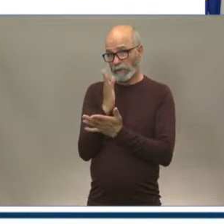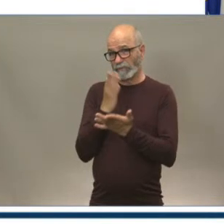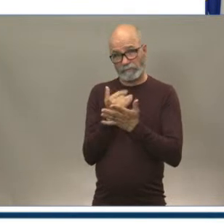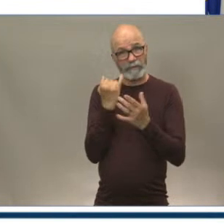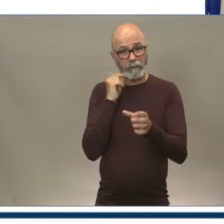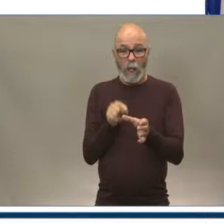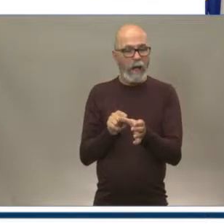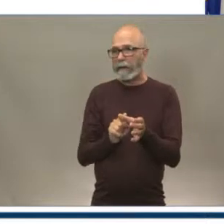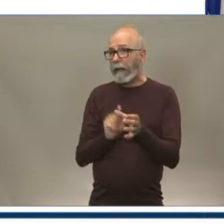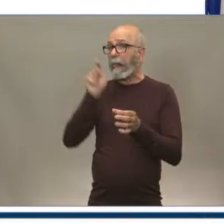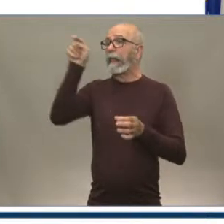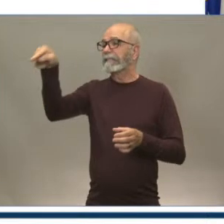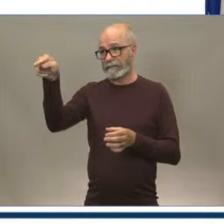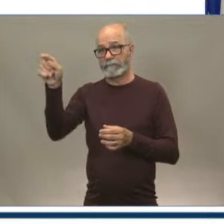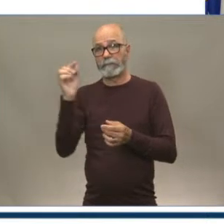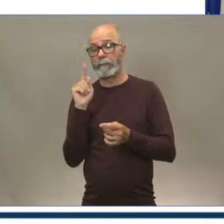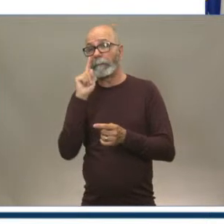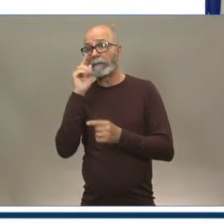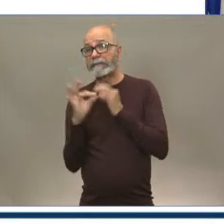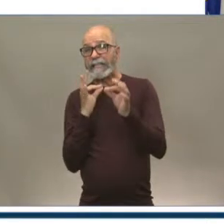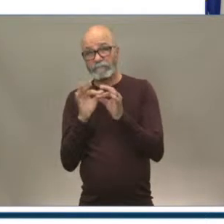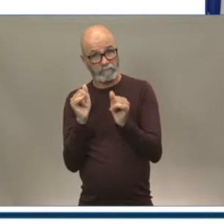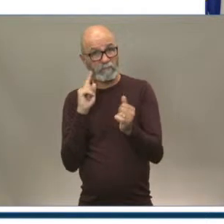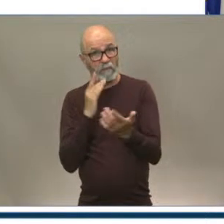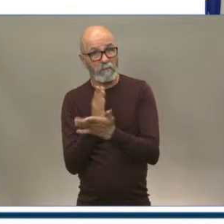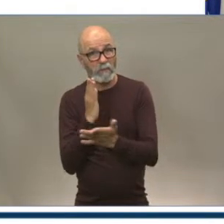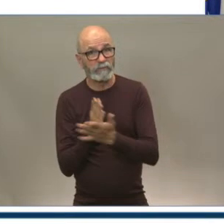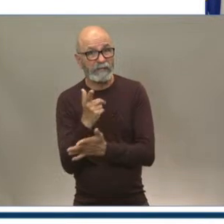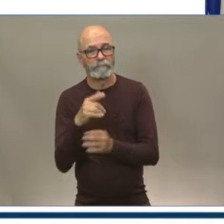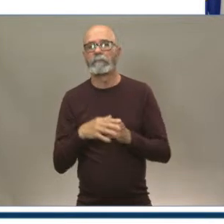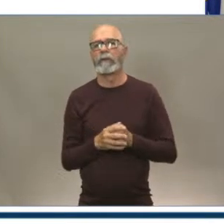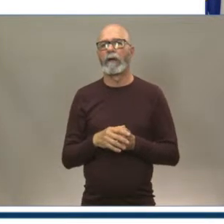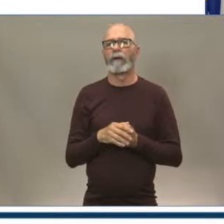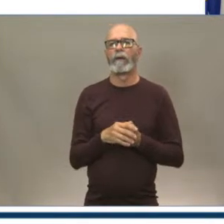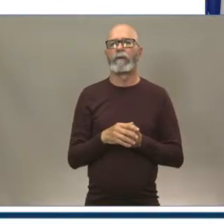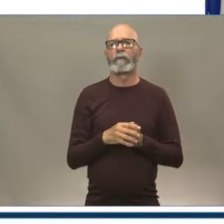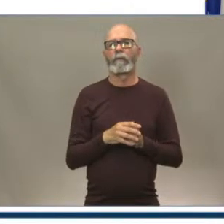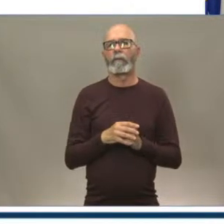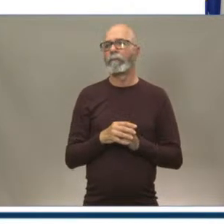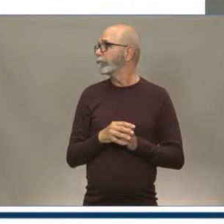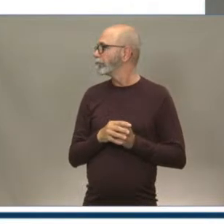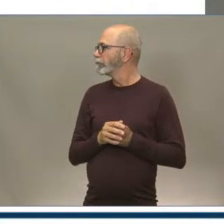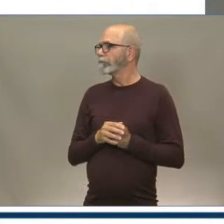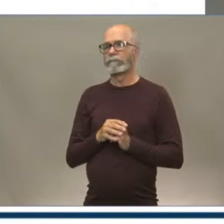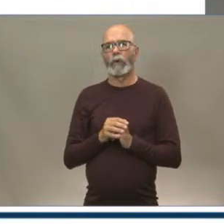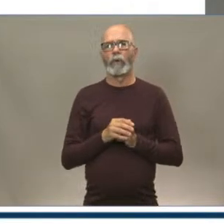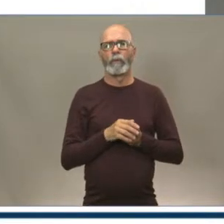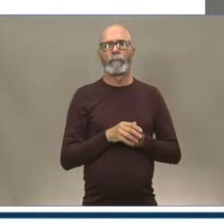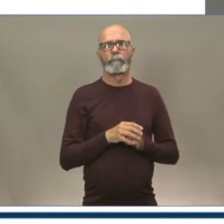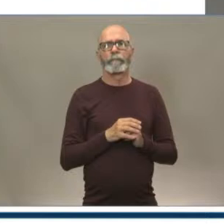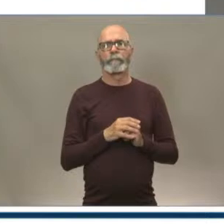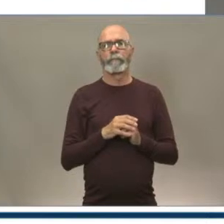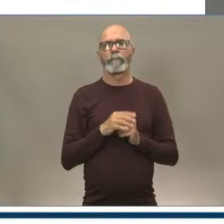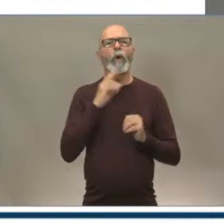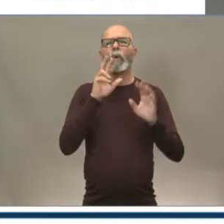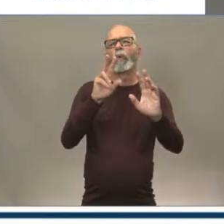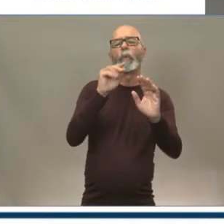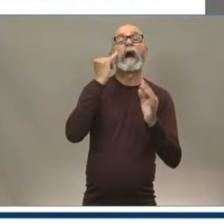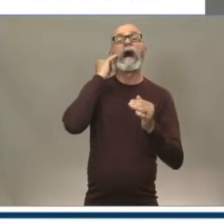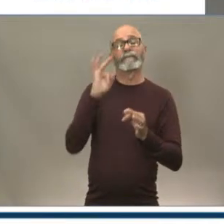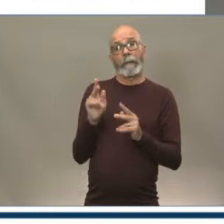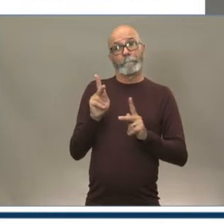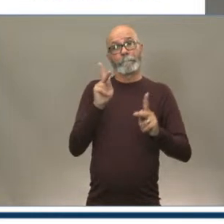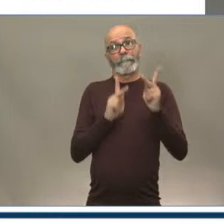stance on this, or has that changed? No, we said what we're looking at is for people to avoid non-essential travel outside